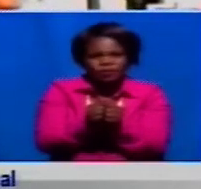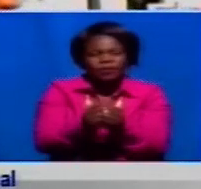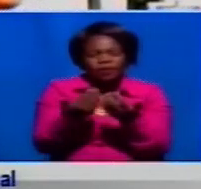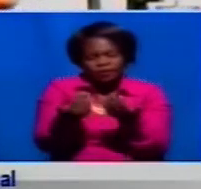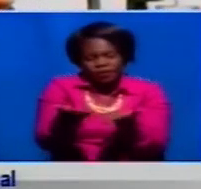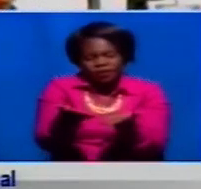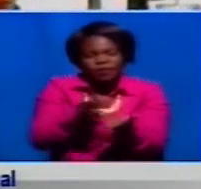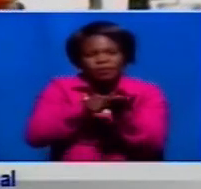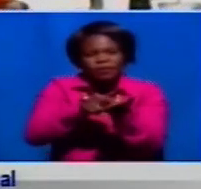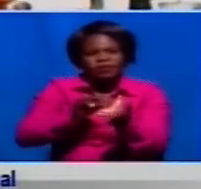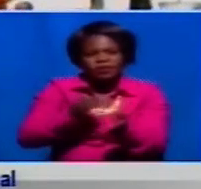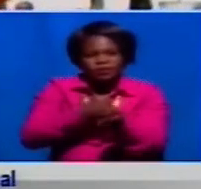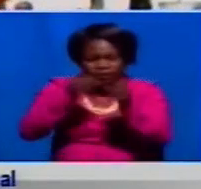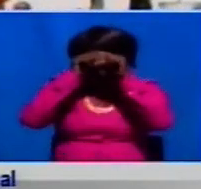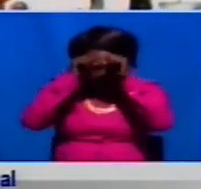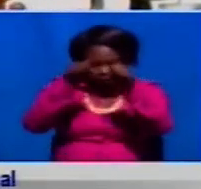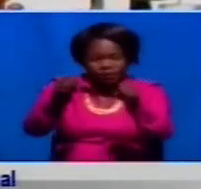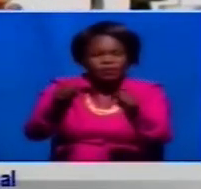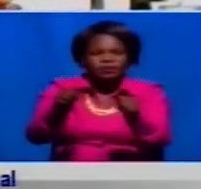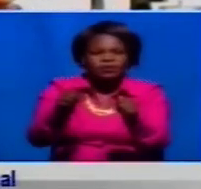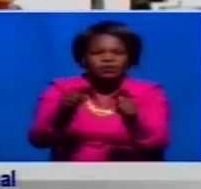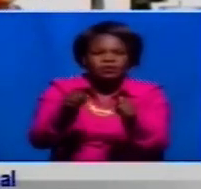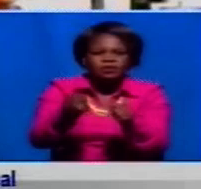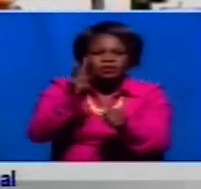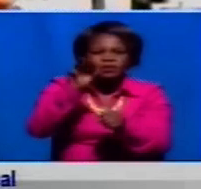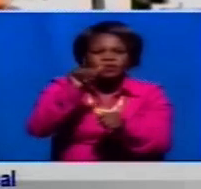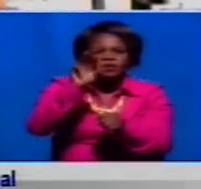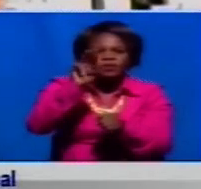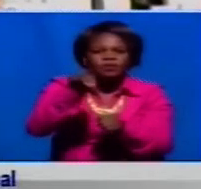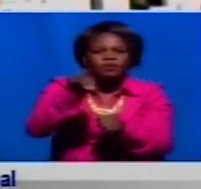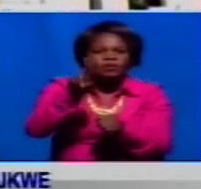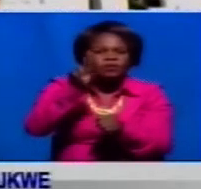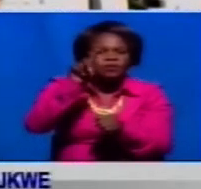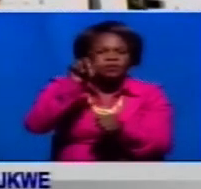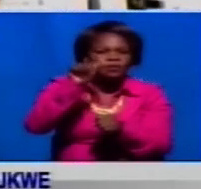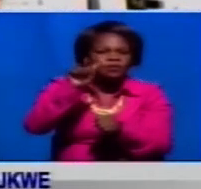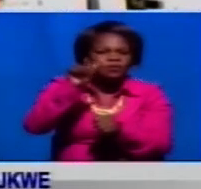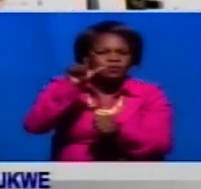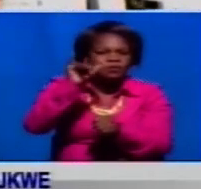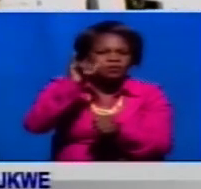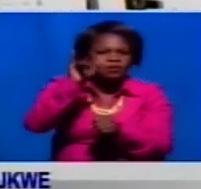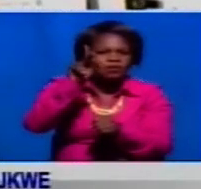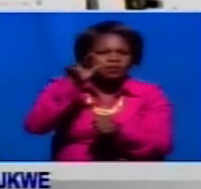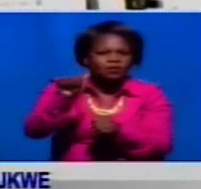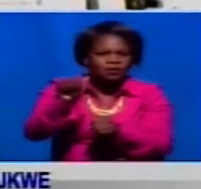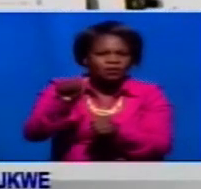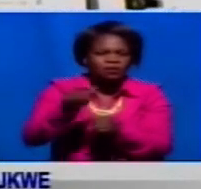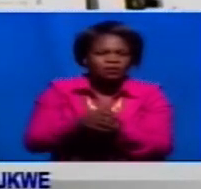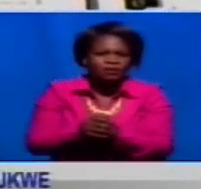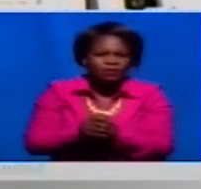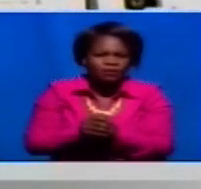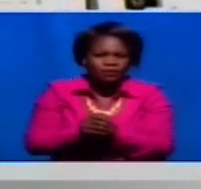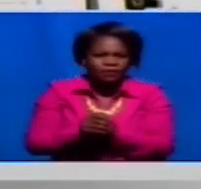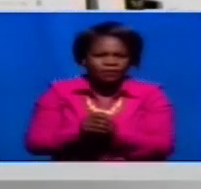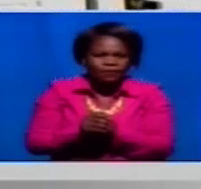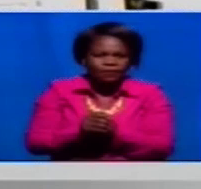represent our President, His Excellency Professor Hamid Mutharika, who, because he's preoccupied, he